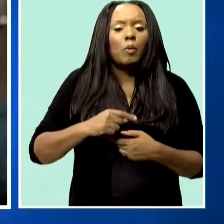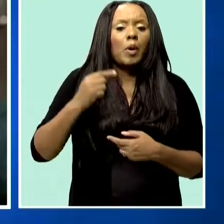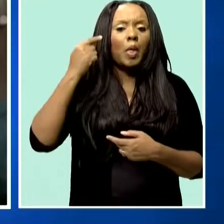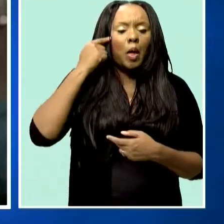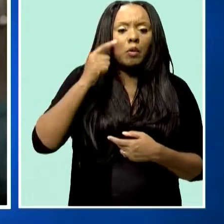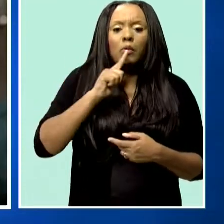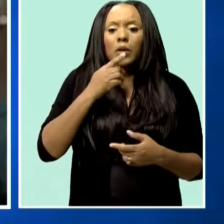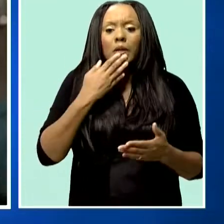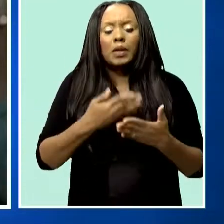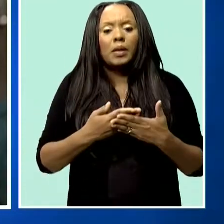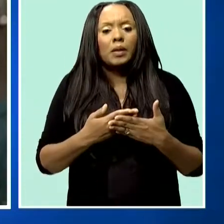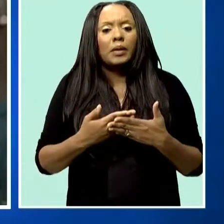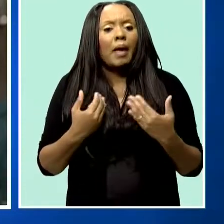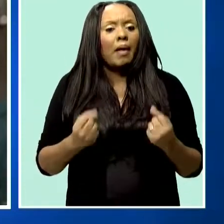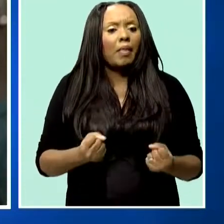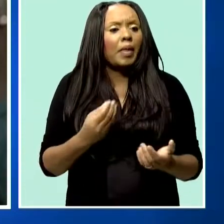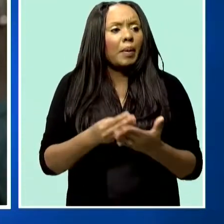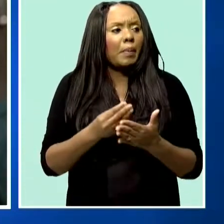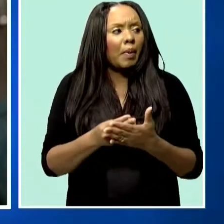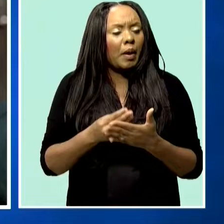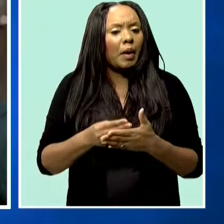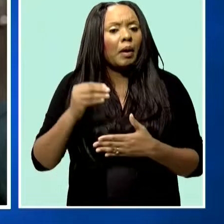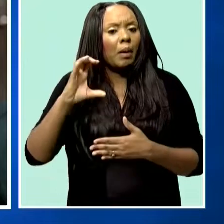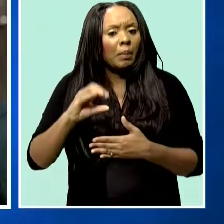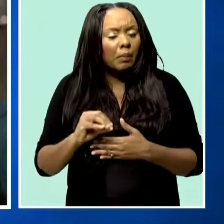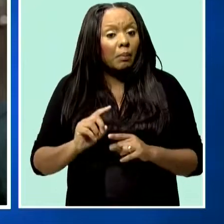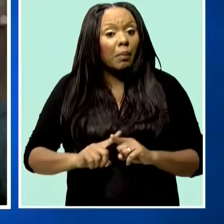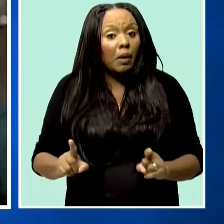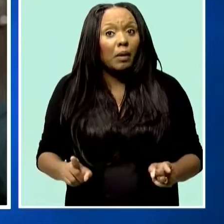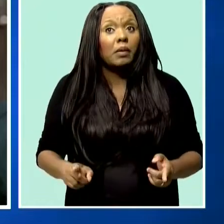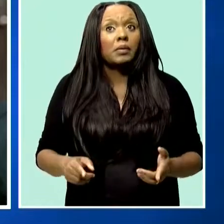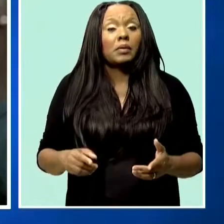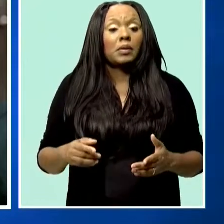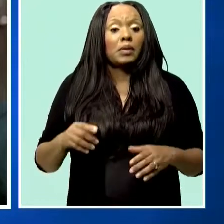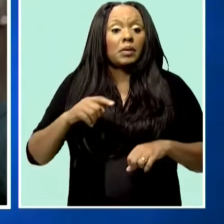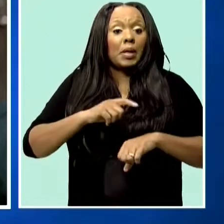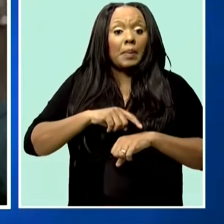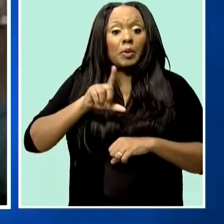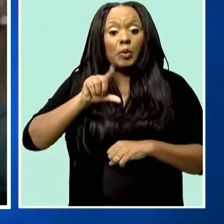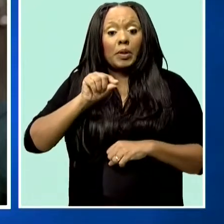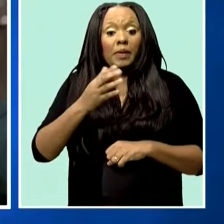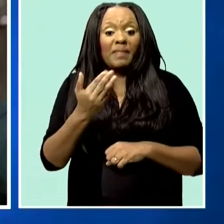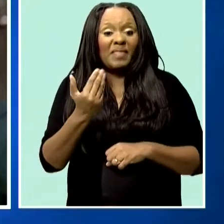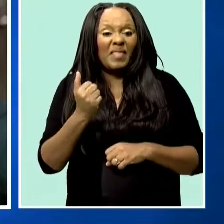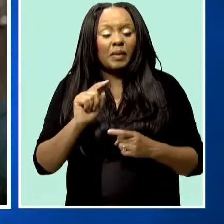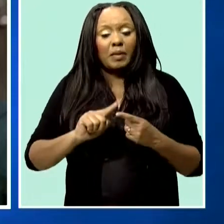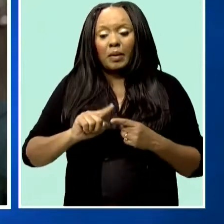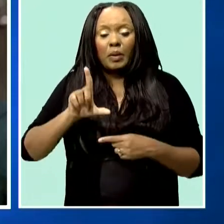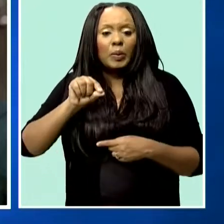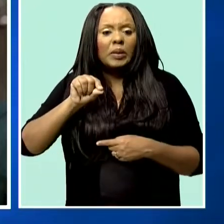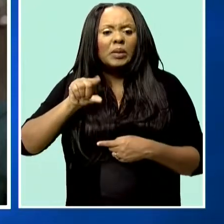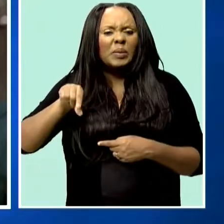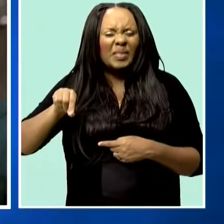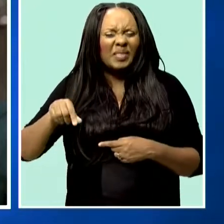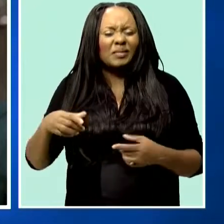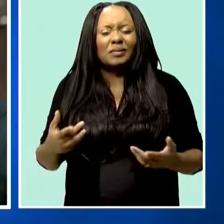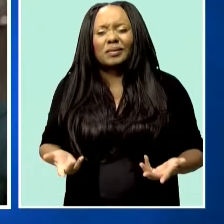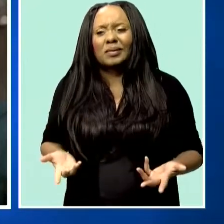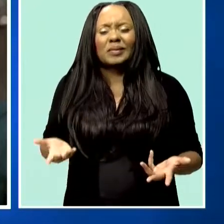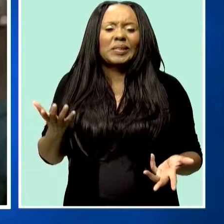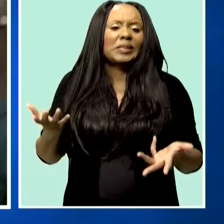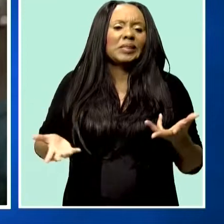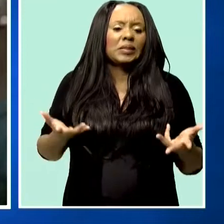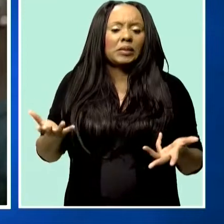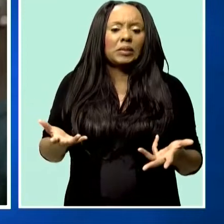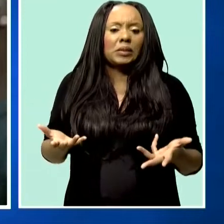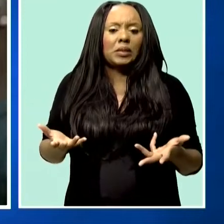with strong profitability and liquidity. However, between the period 2015 to 2020, there was a precipitous fall